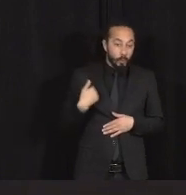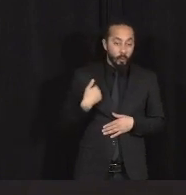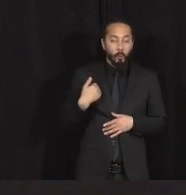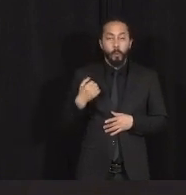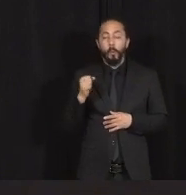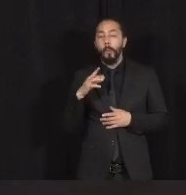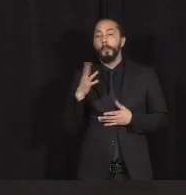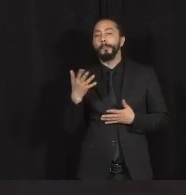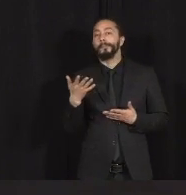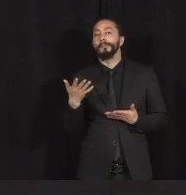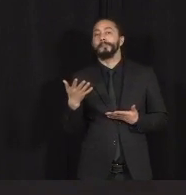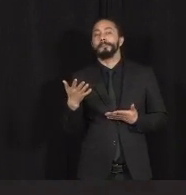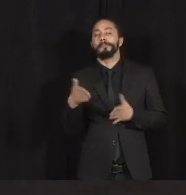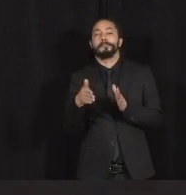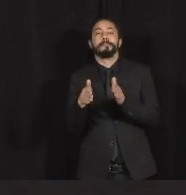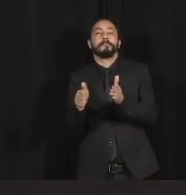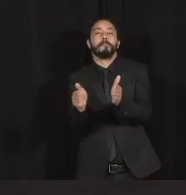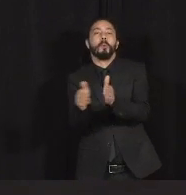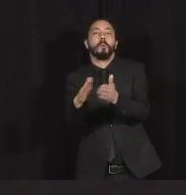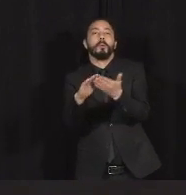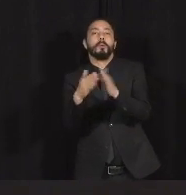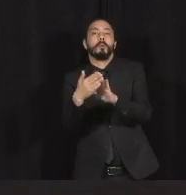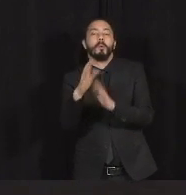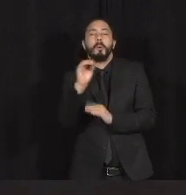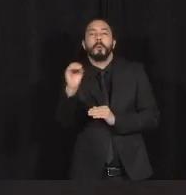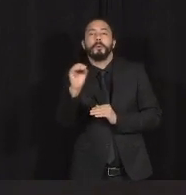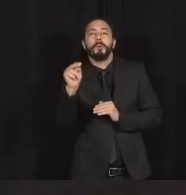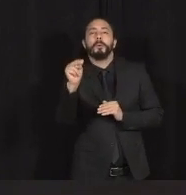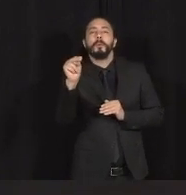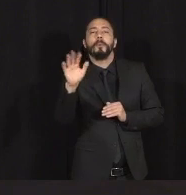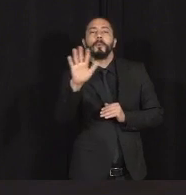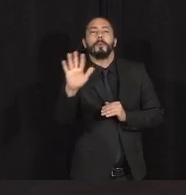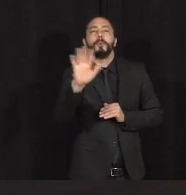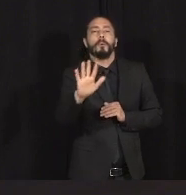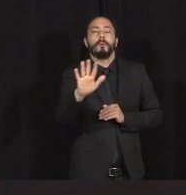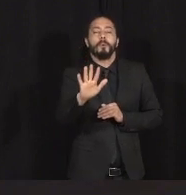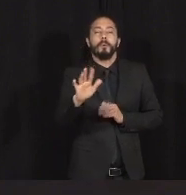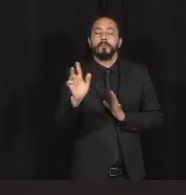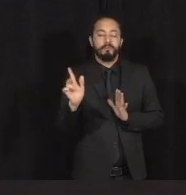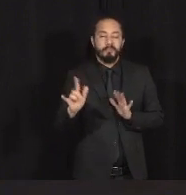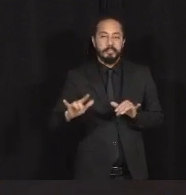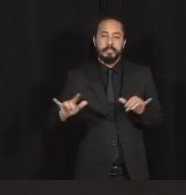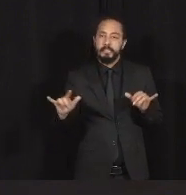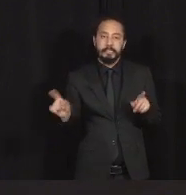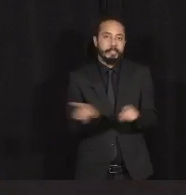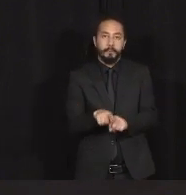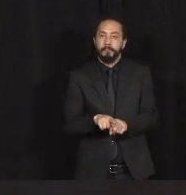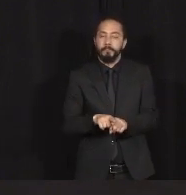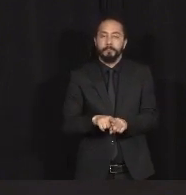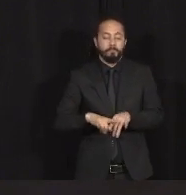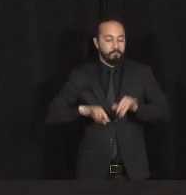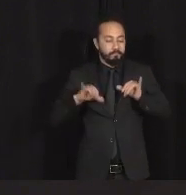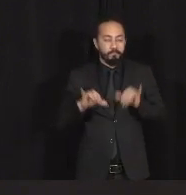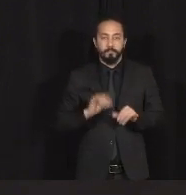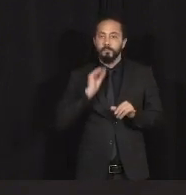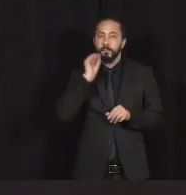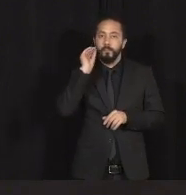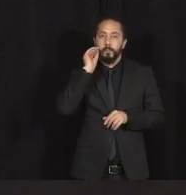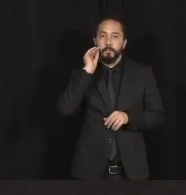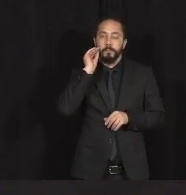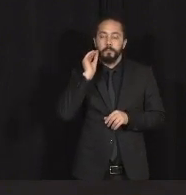smaller Ontario town. I do think there has been a very